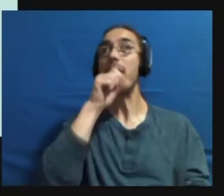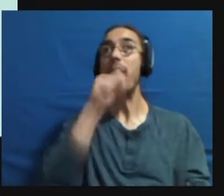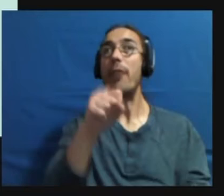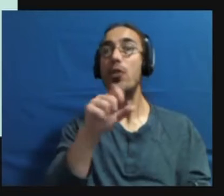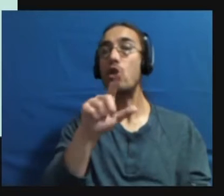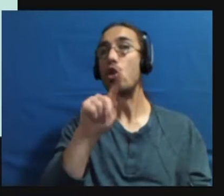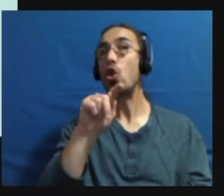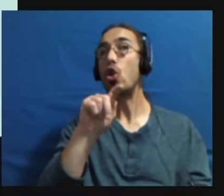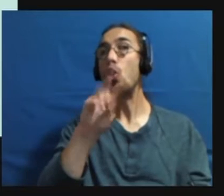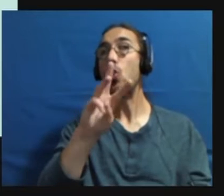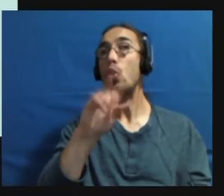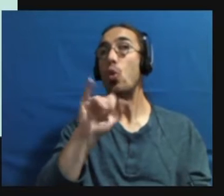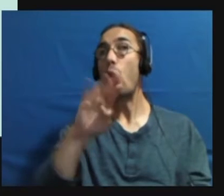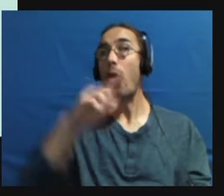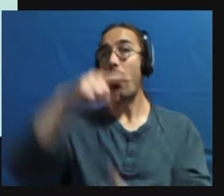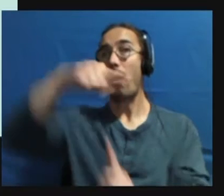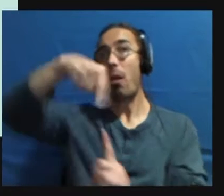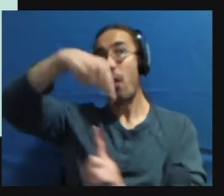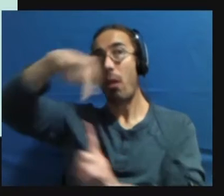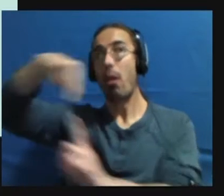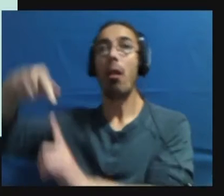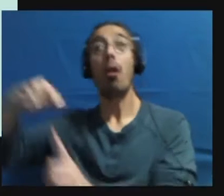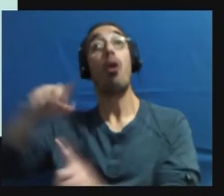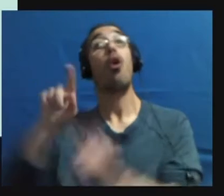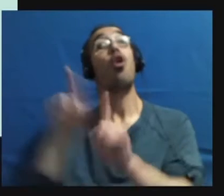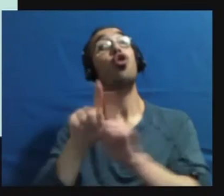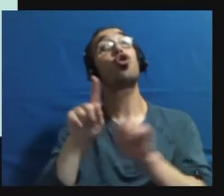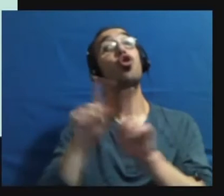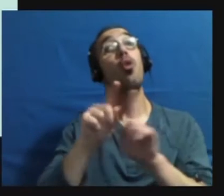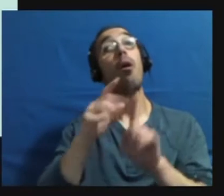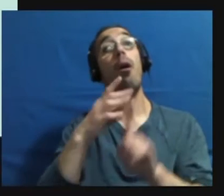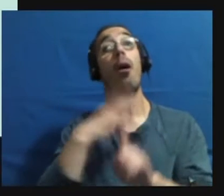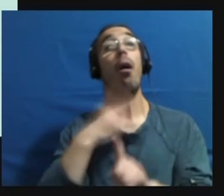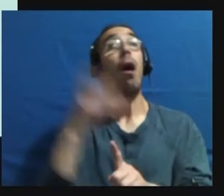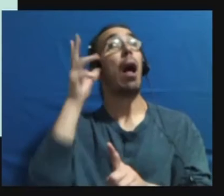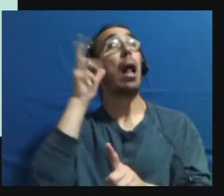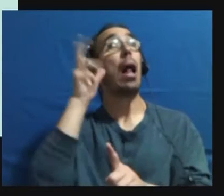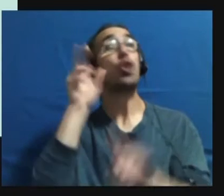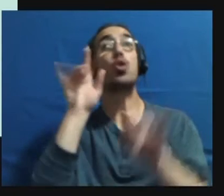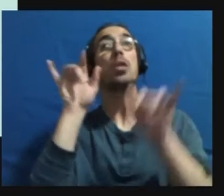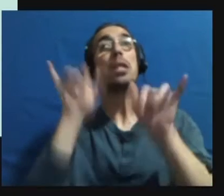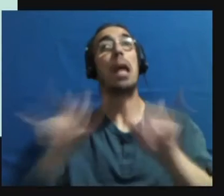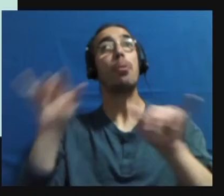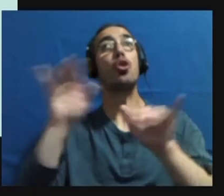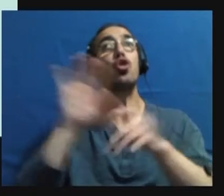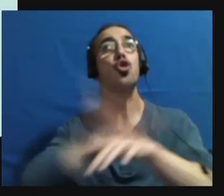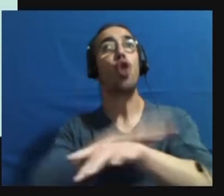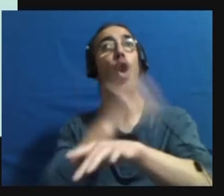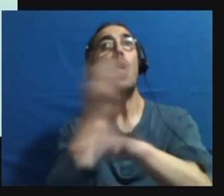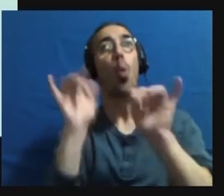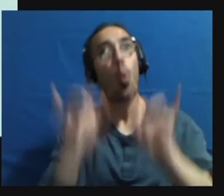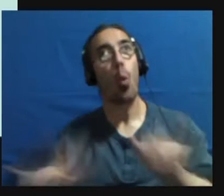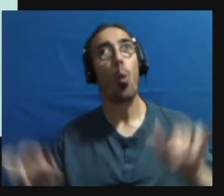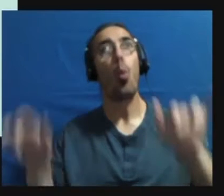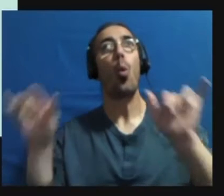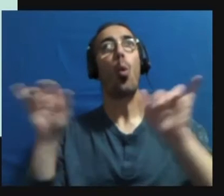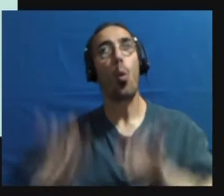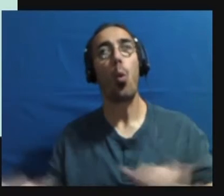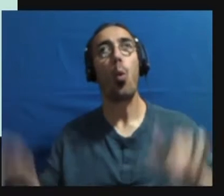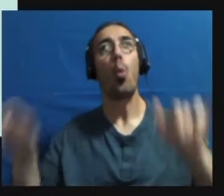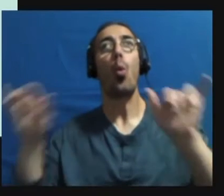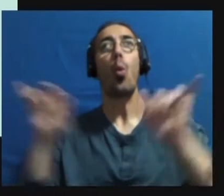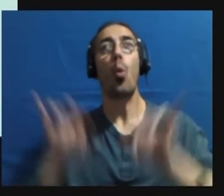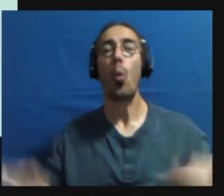dancing. Stimming can also look like just listening to the same song over and over and over again on